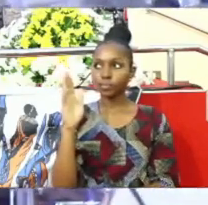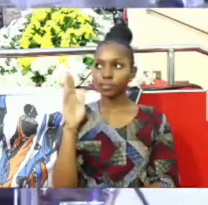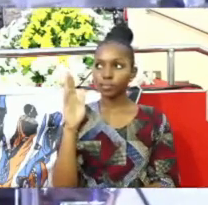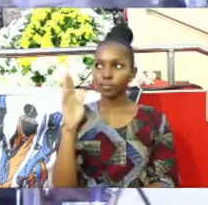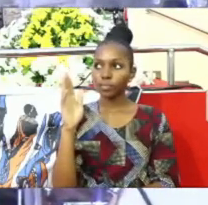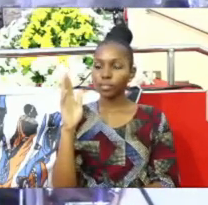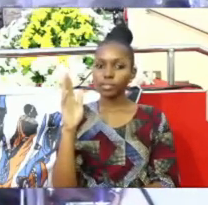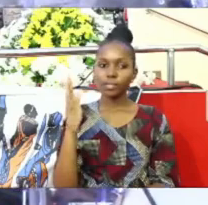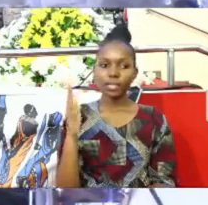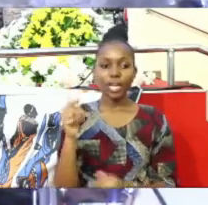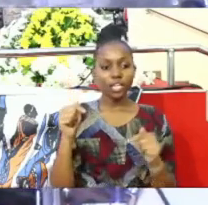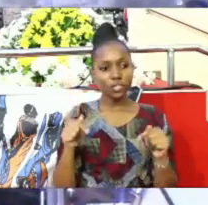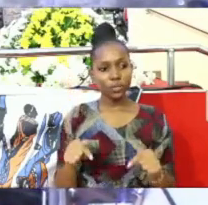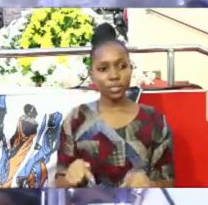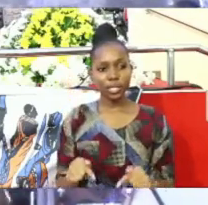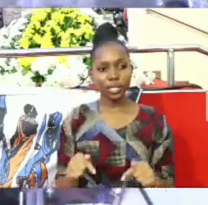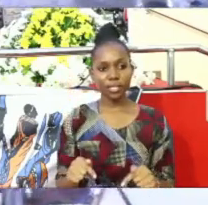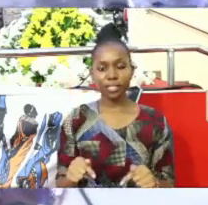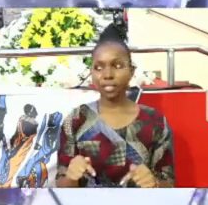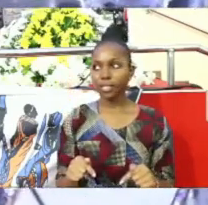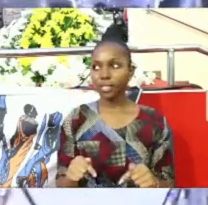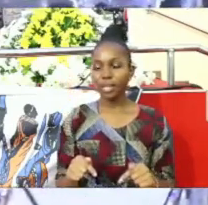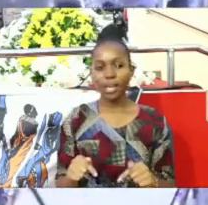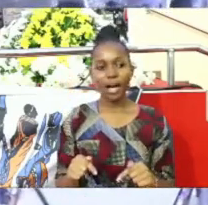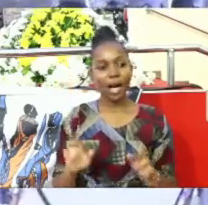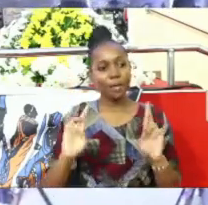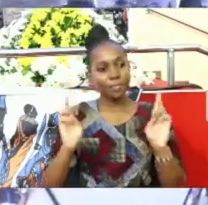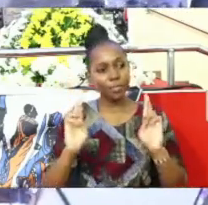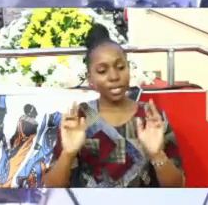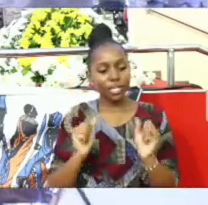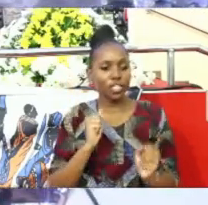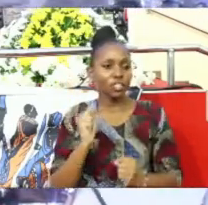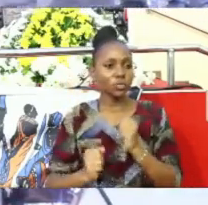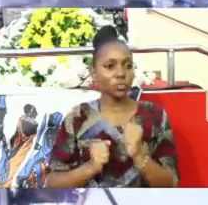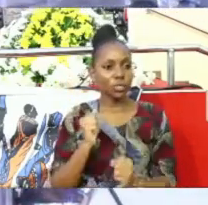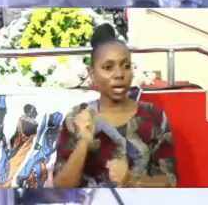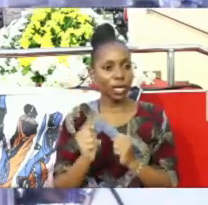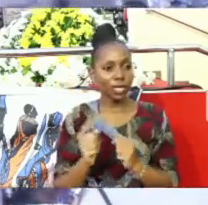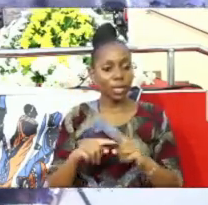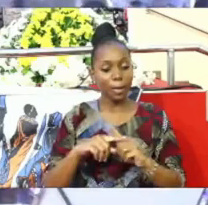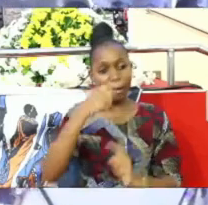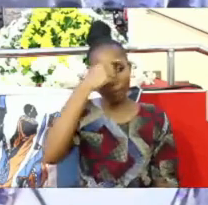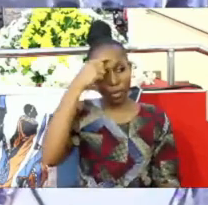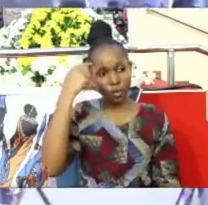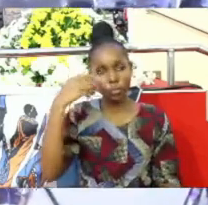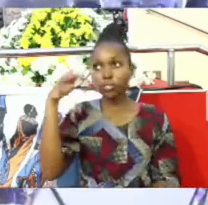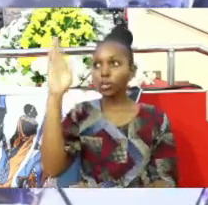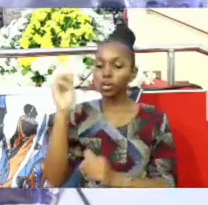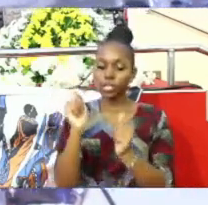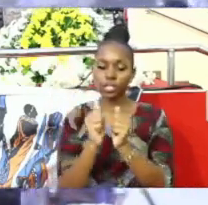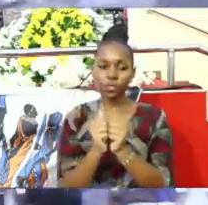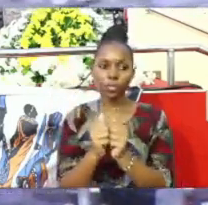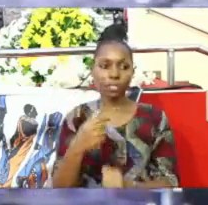today, but I'm about to run. Because when God is on my side, who